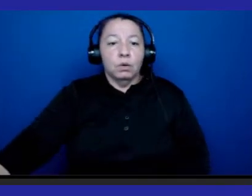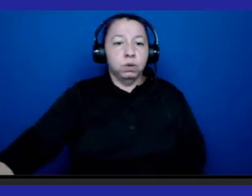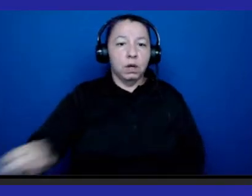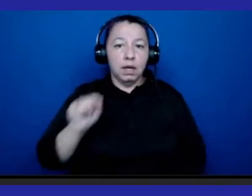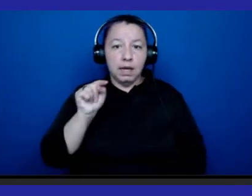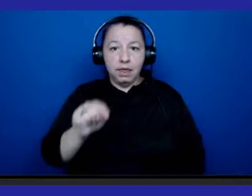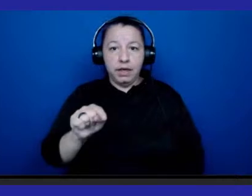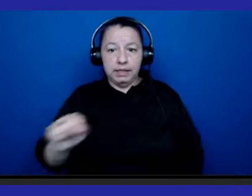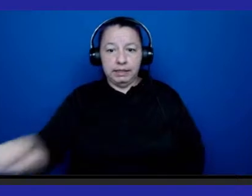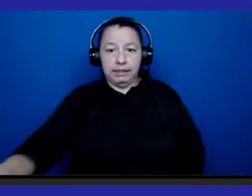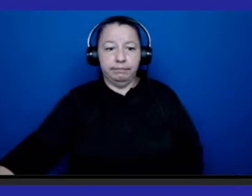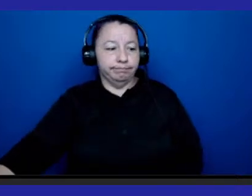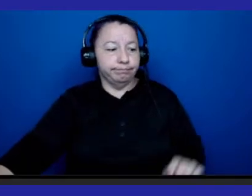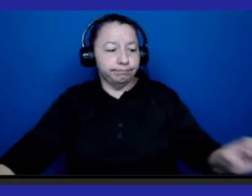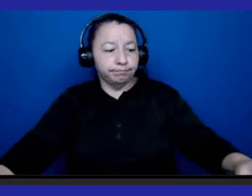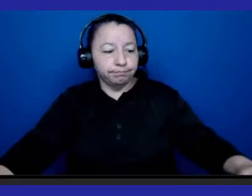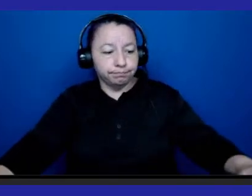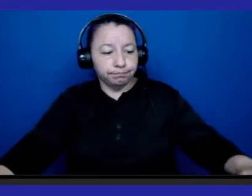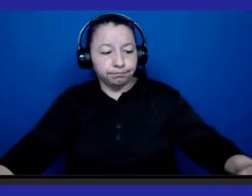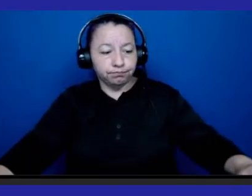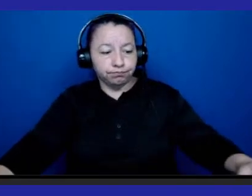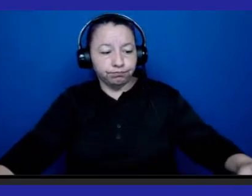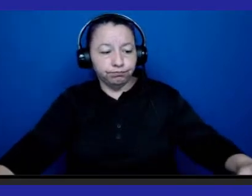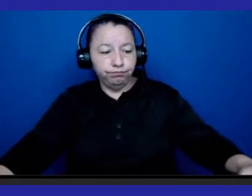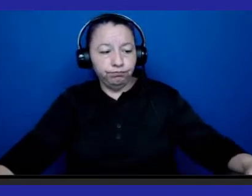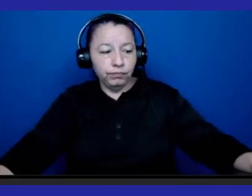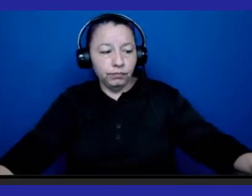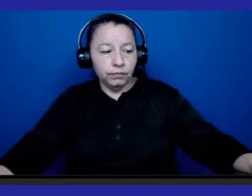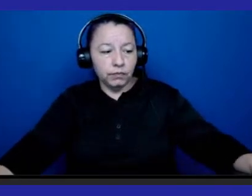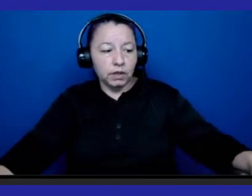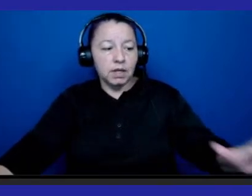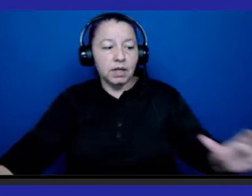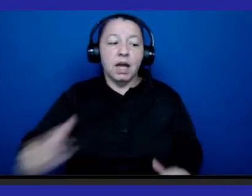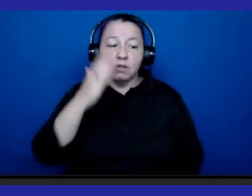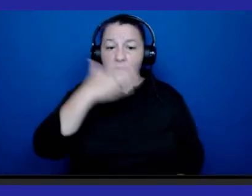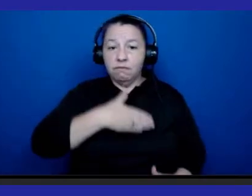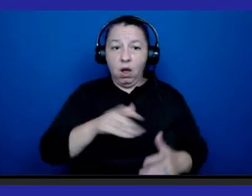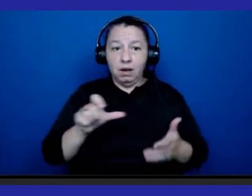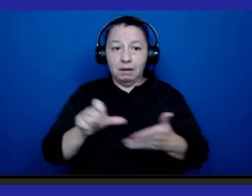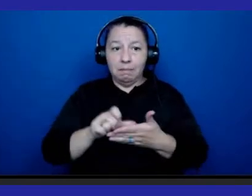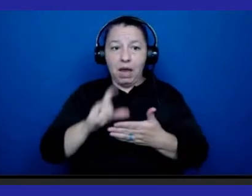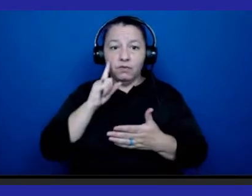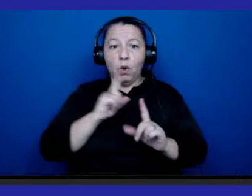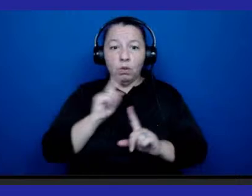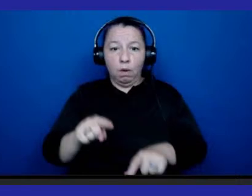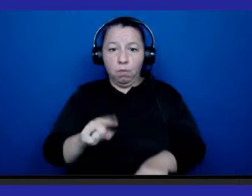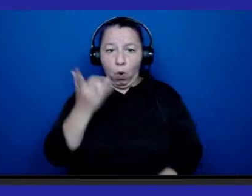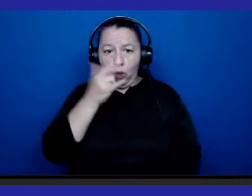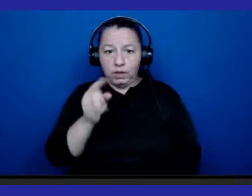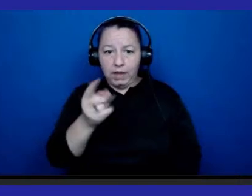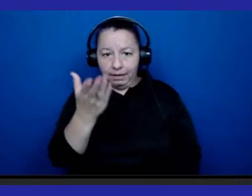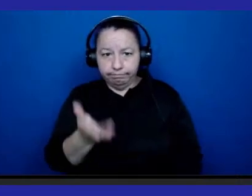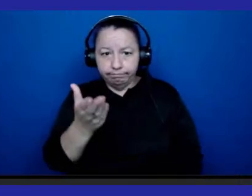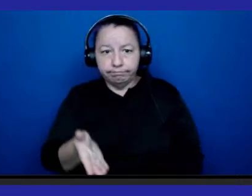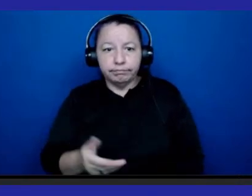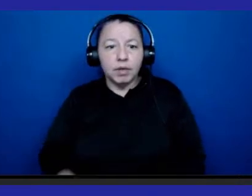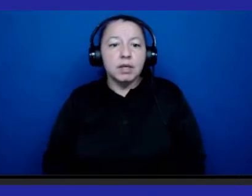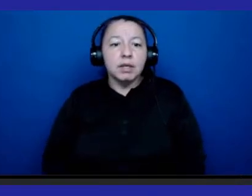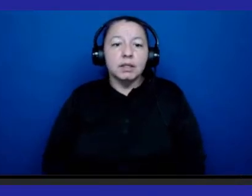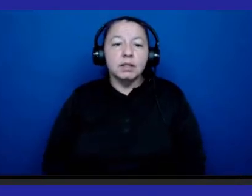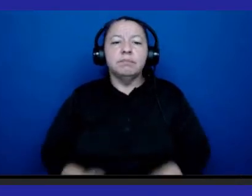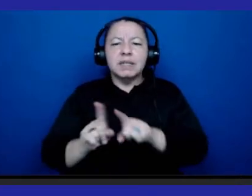the front page of the report is going to look like. It's similar to